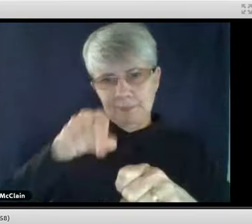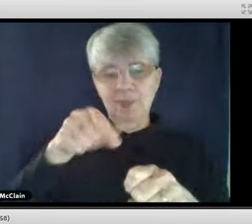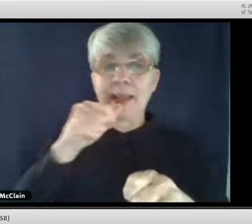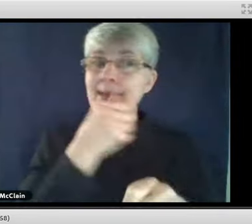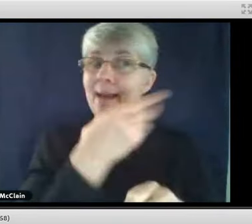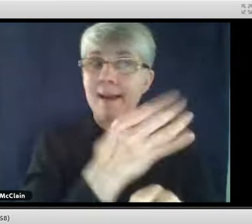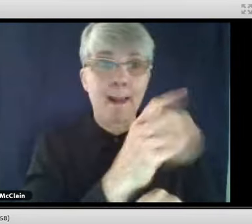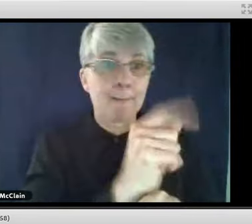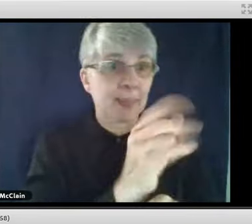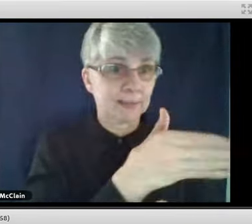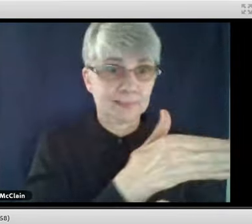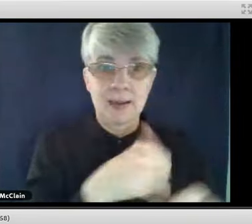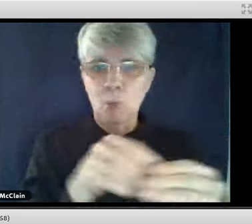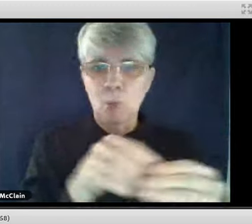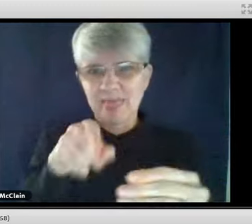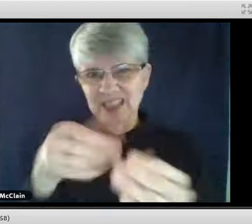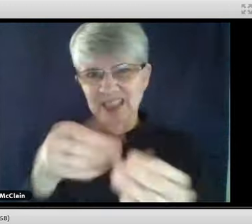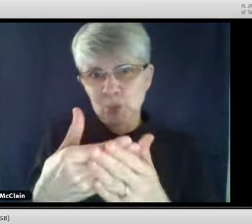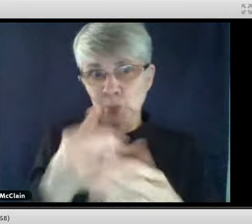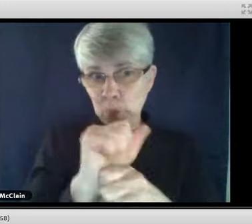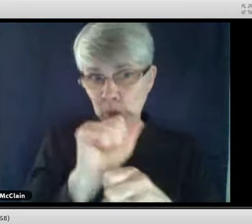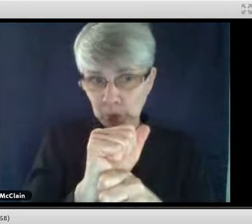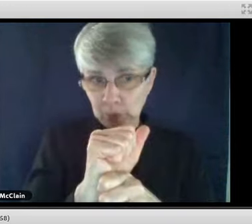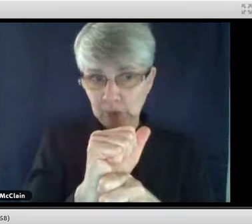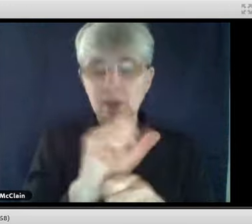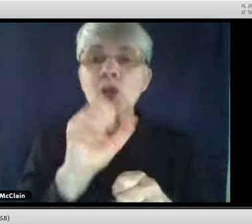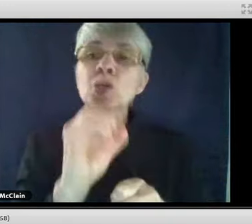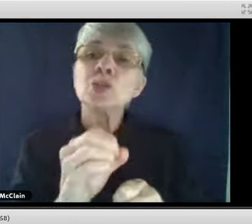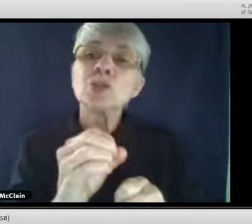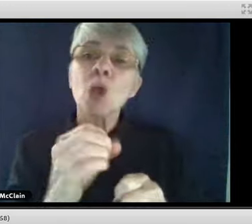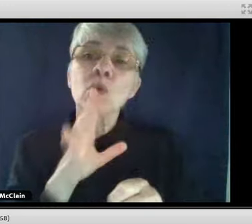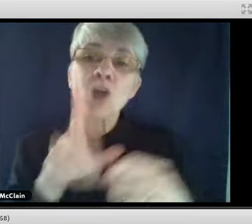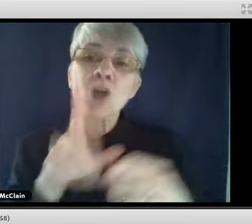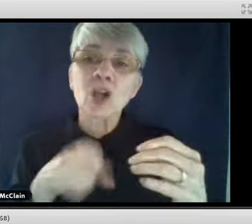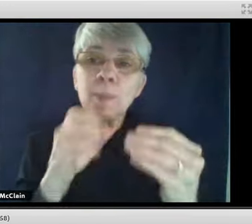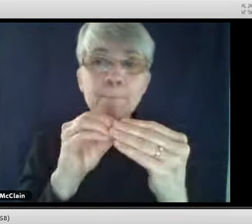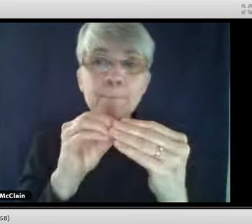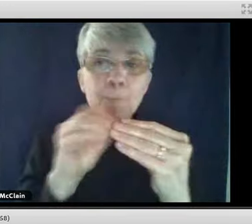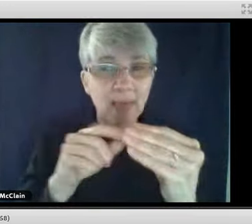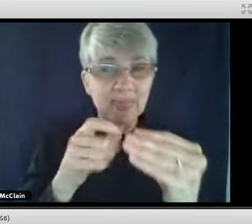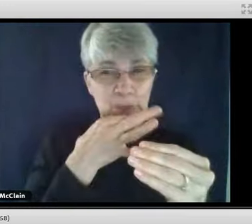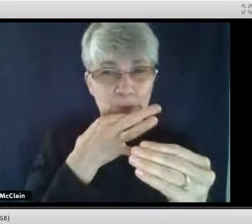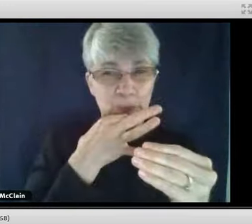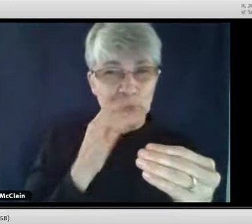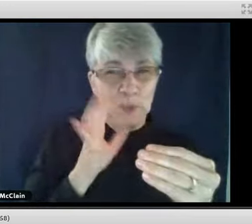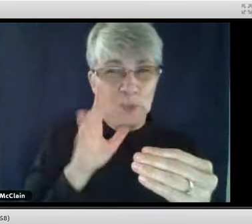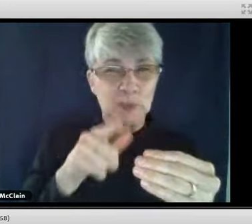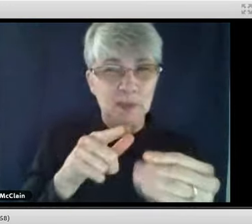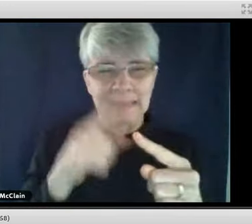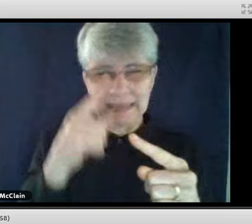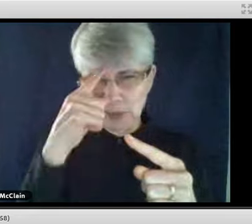it's a new work. Okay, so we're gonna talk a little bit more about that in just a minute, because sometimes it gets a little